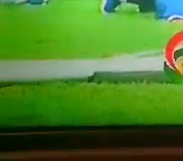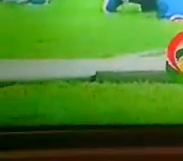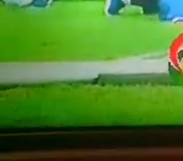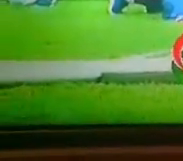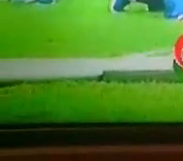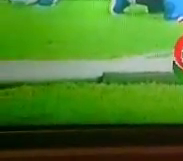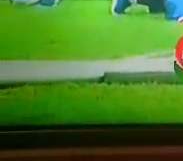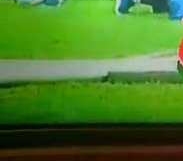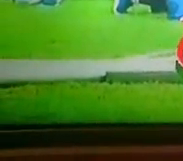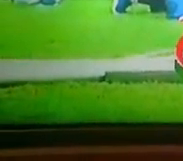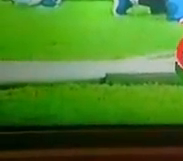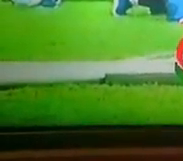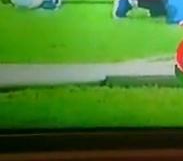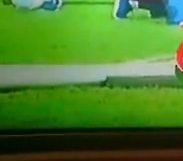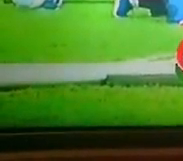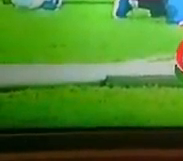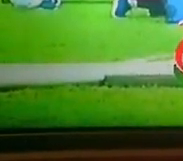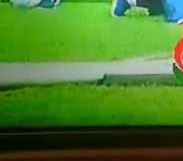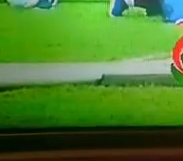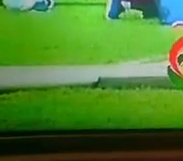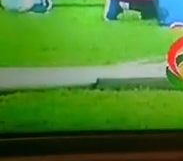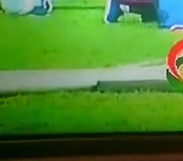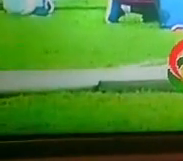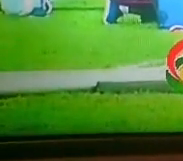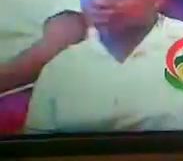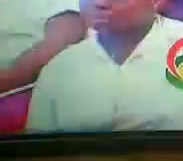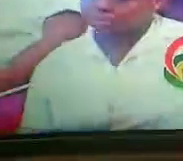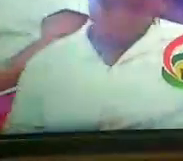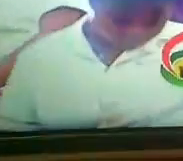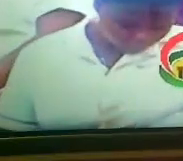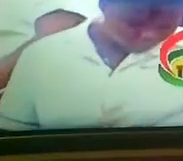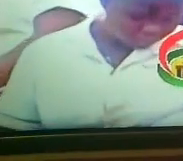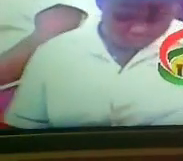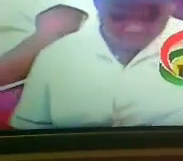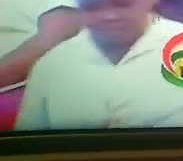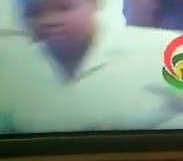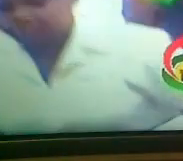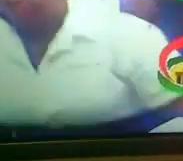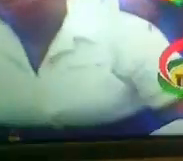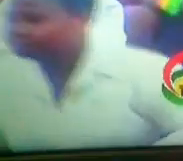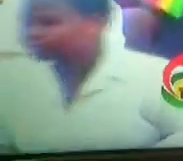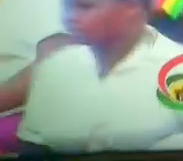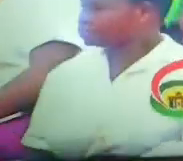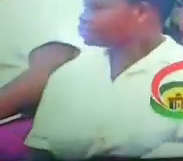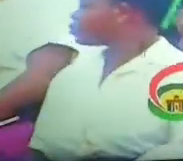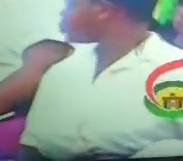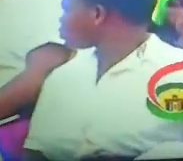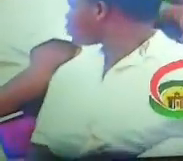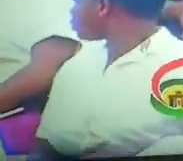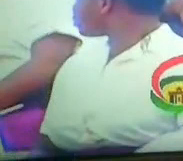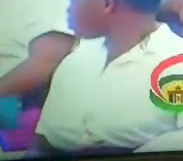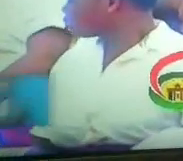Oklu Roland Moses, and Petty Officer Class 1 Seshi Sylvester, Flight Sergeant Amponsa Jeffrey, and